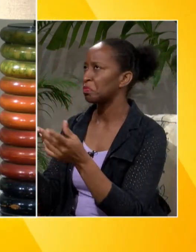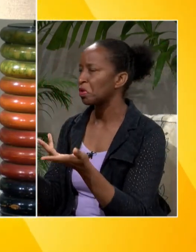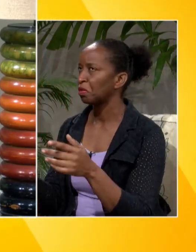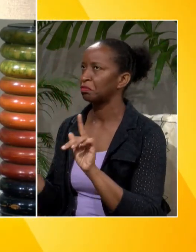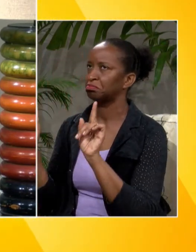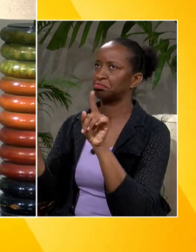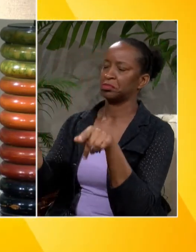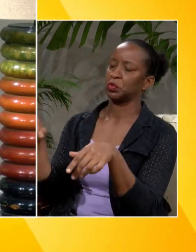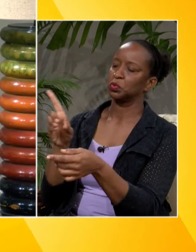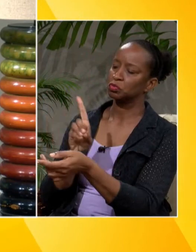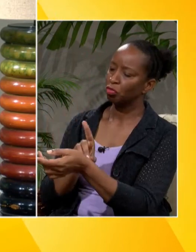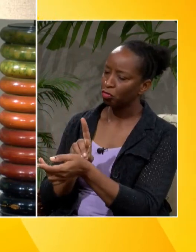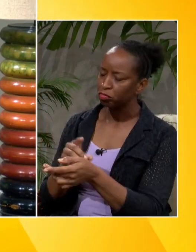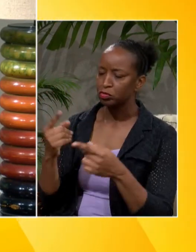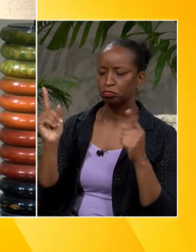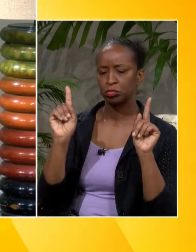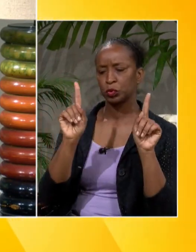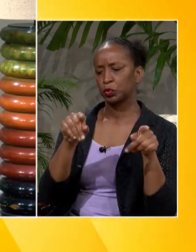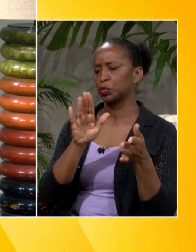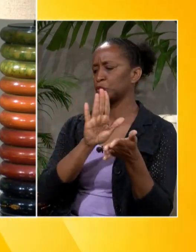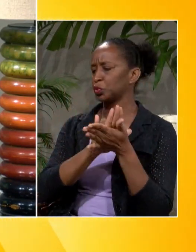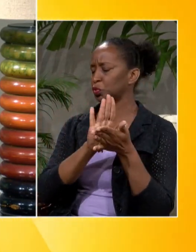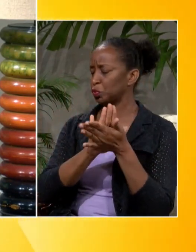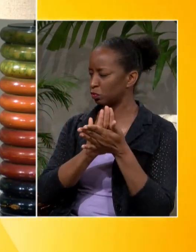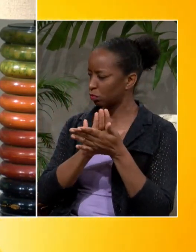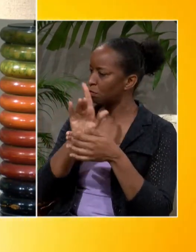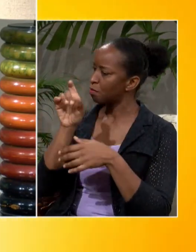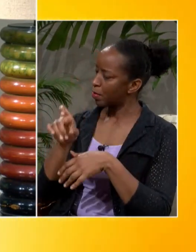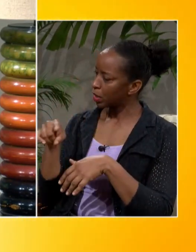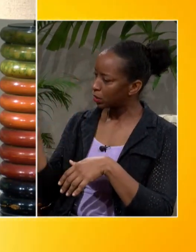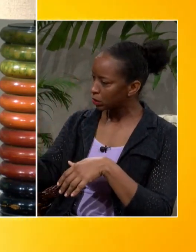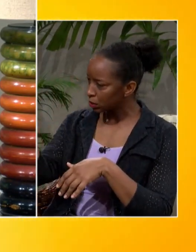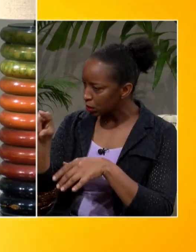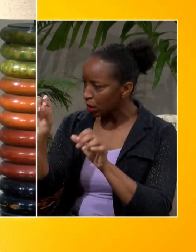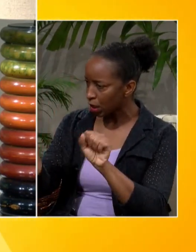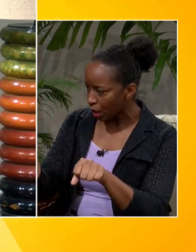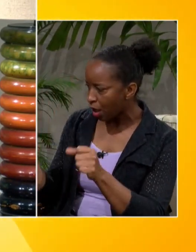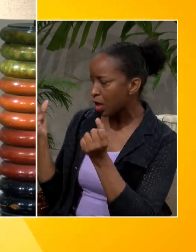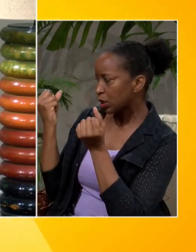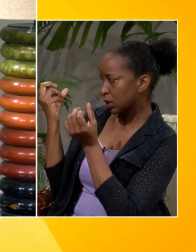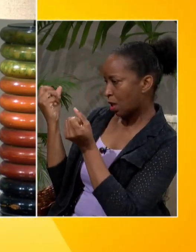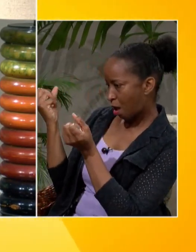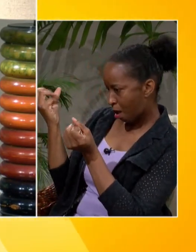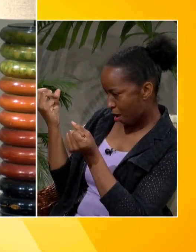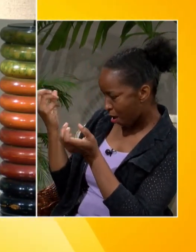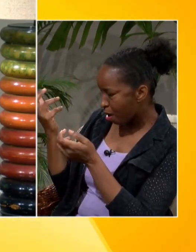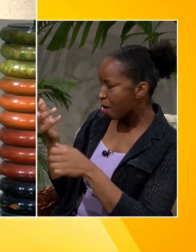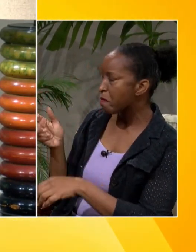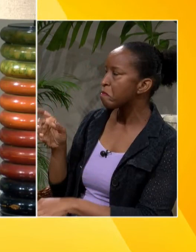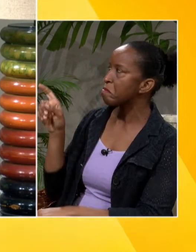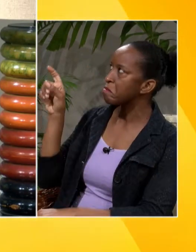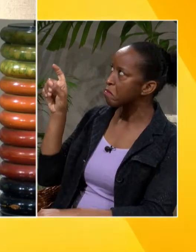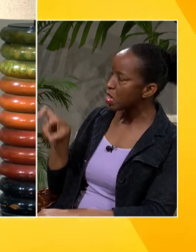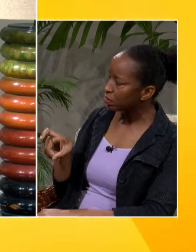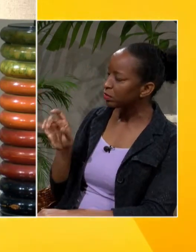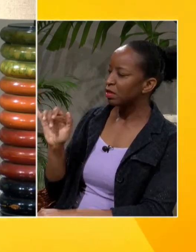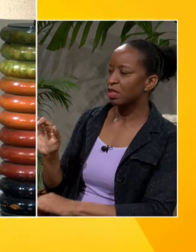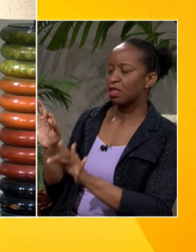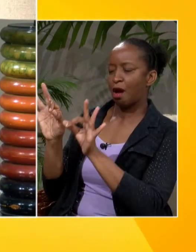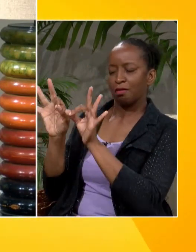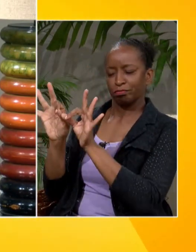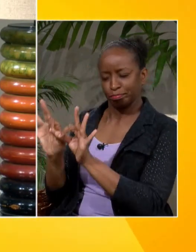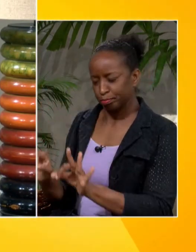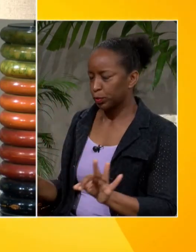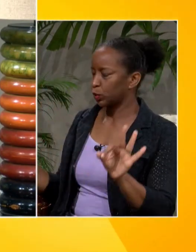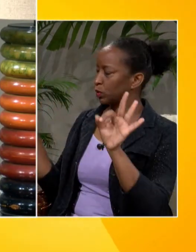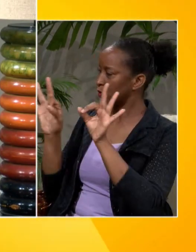health care in schools, there must be people who can communicate with them. And that's very, very important. Just as much